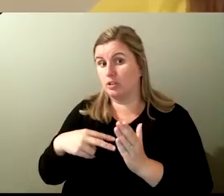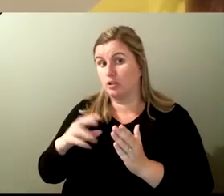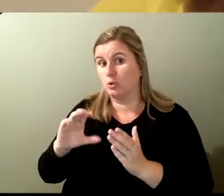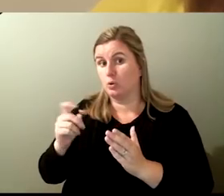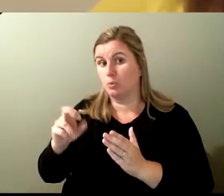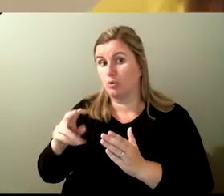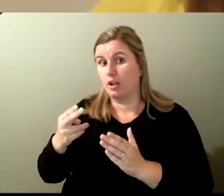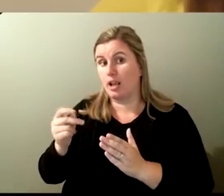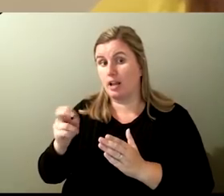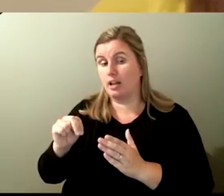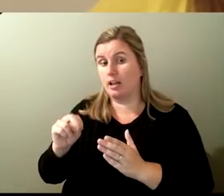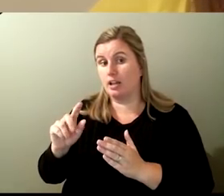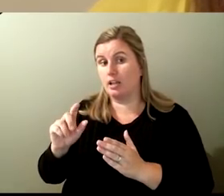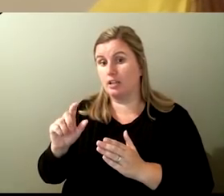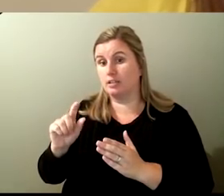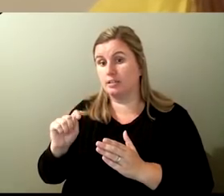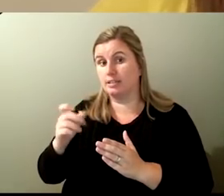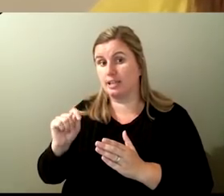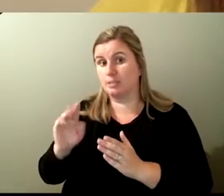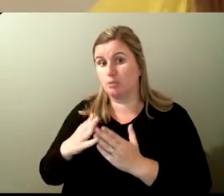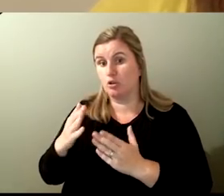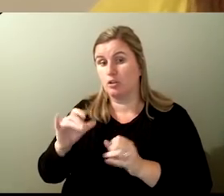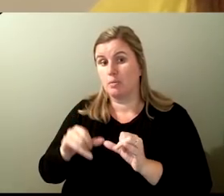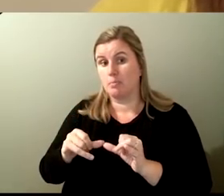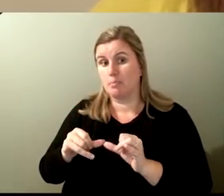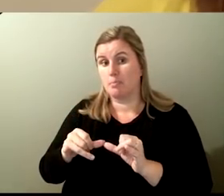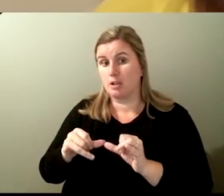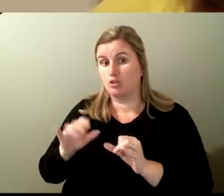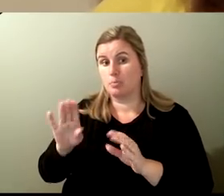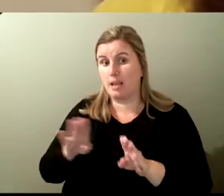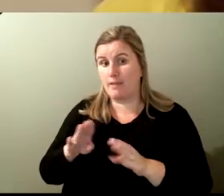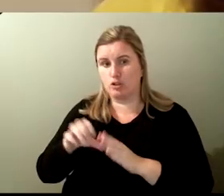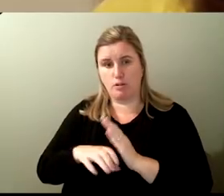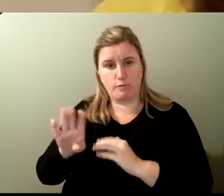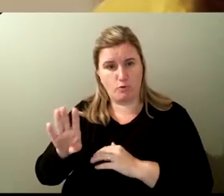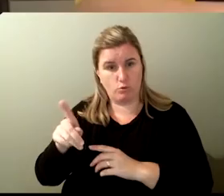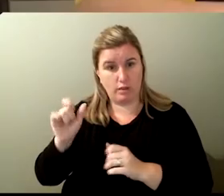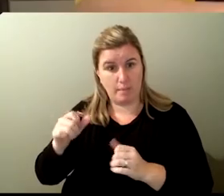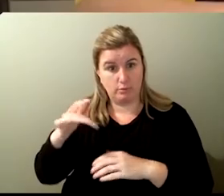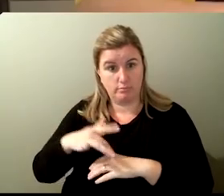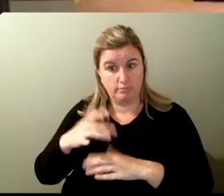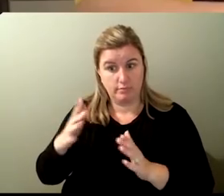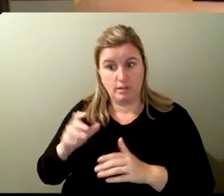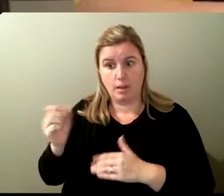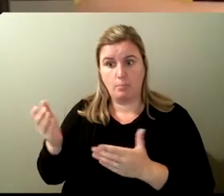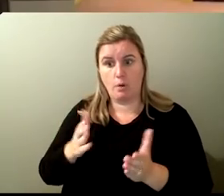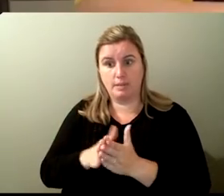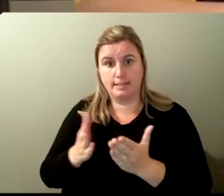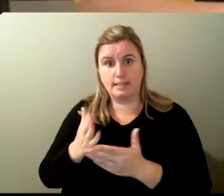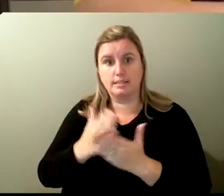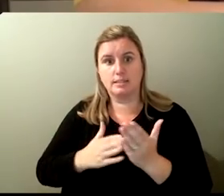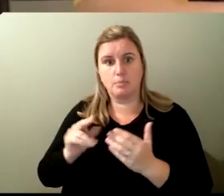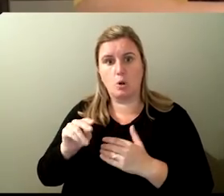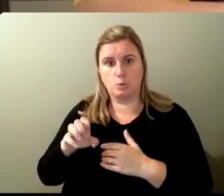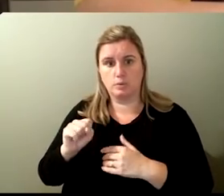and Heward textbook, Chapter 4, Measuring Behavior. Were you able to get to that? Yes, I brought my text and some notes.